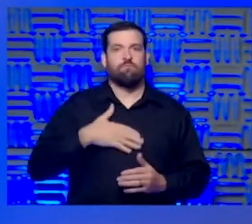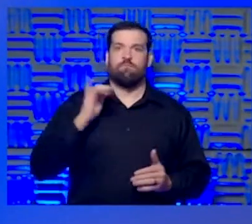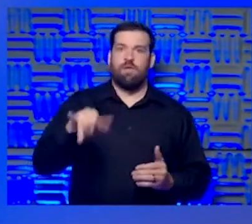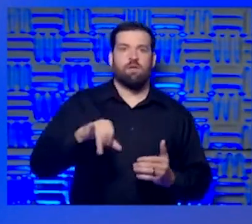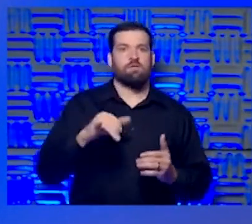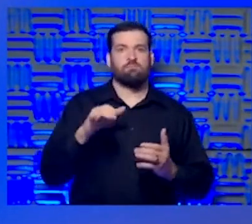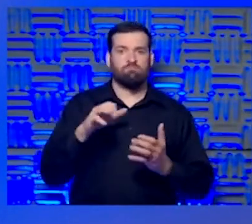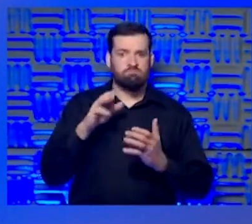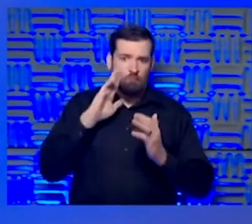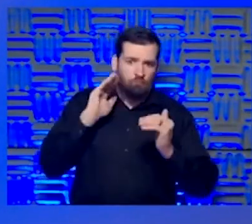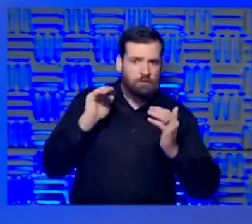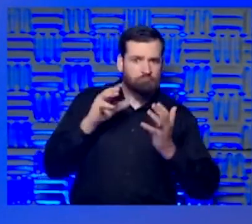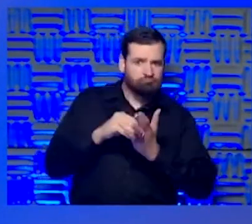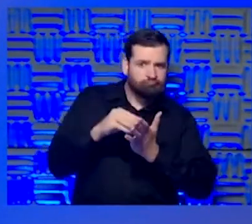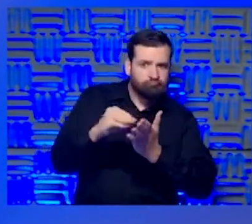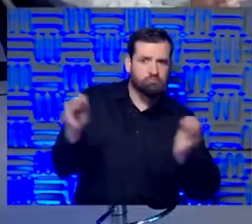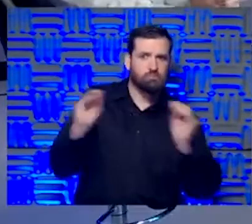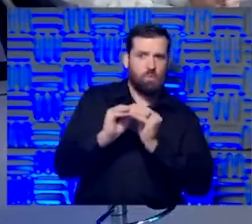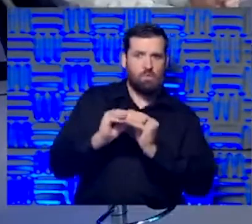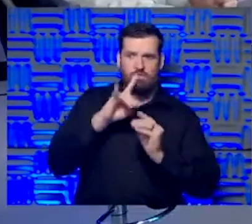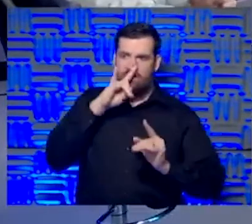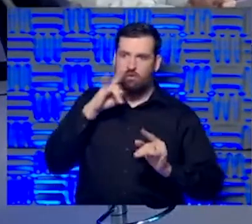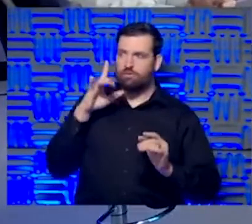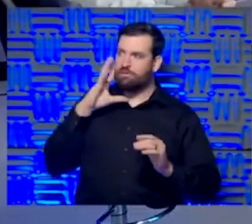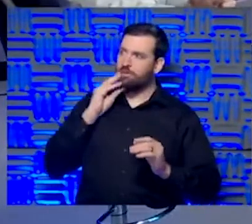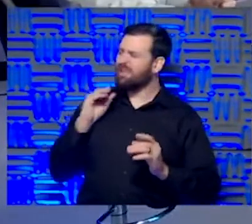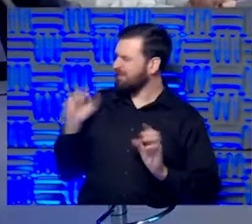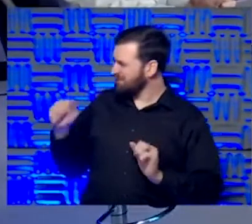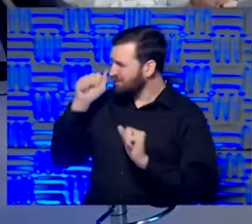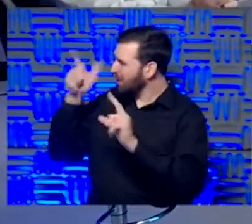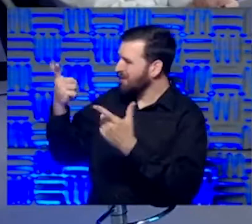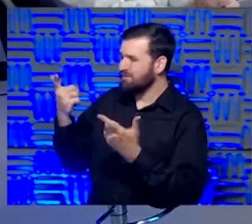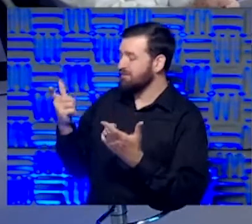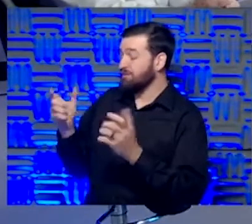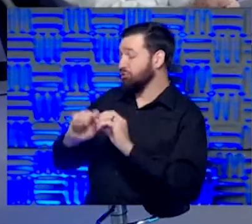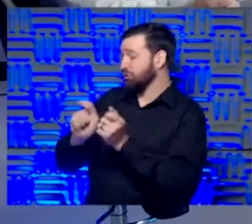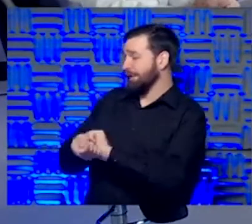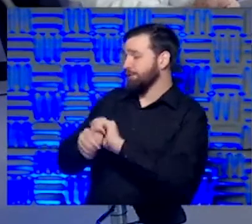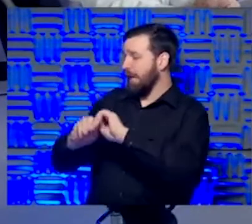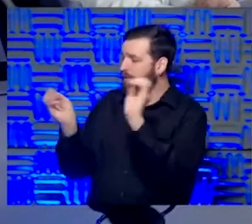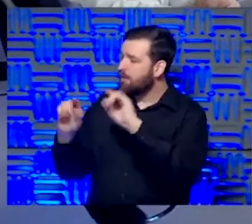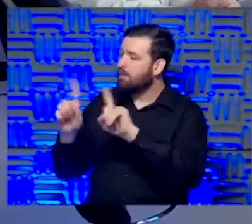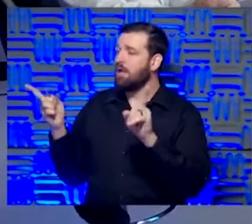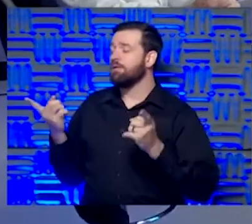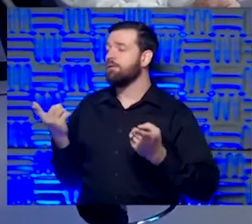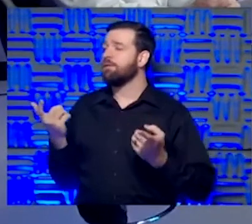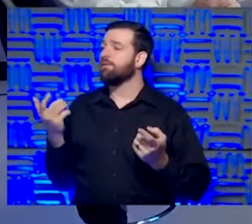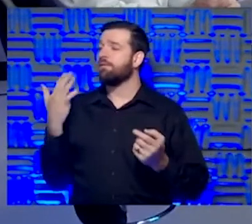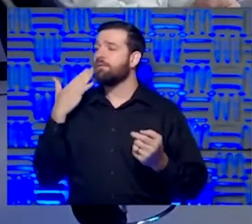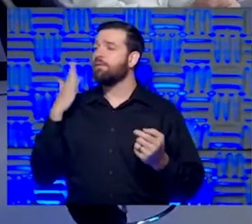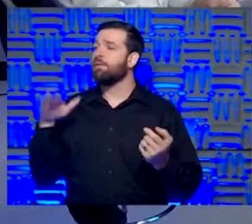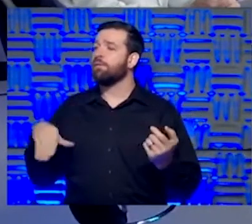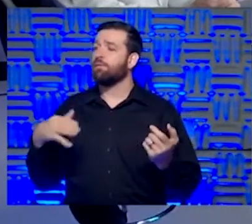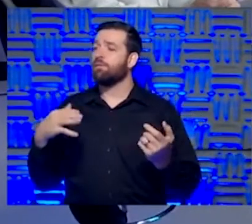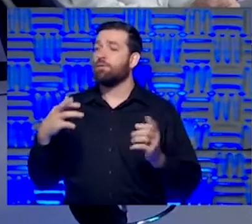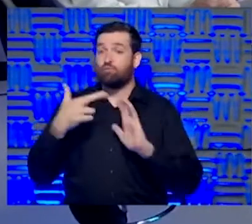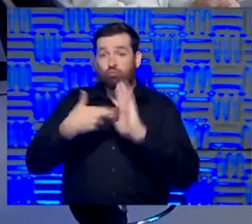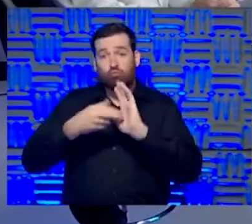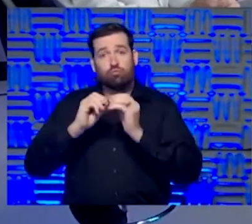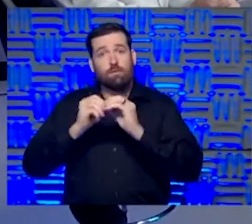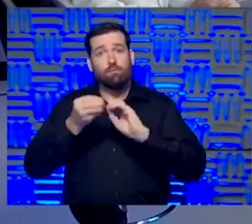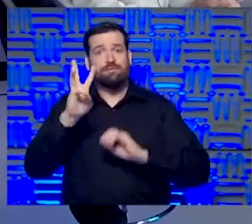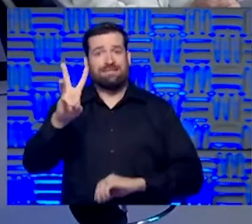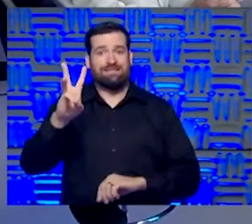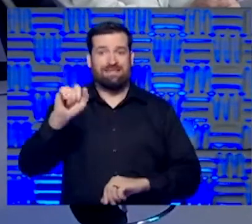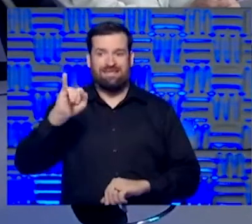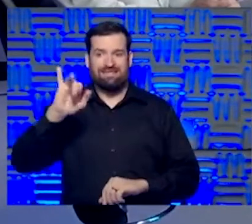to learn more about the pediatric experience here. I'm just so surprised by all that. Not that that changes anything, but rule number 6 in the ICU,